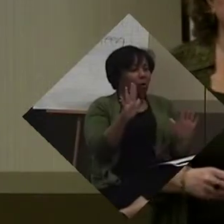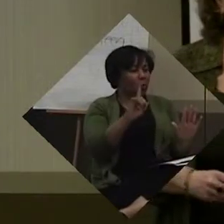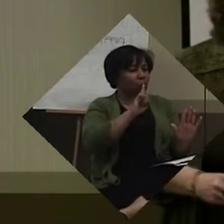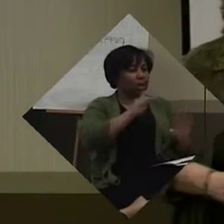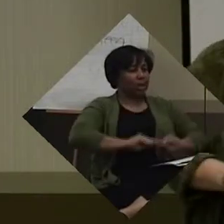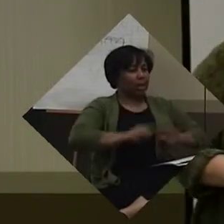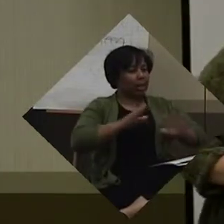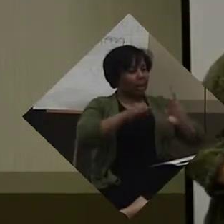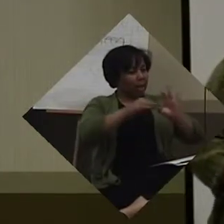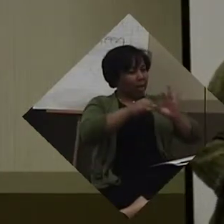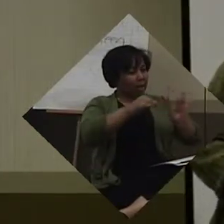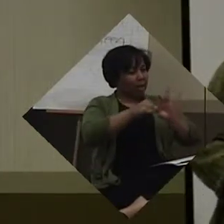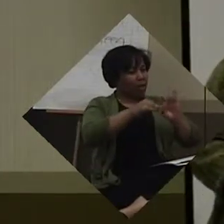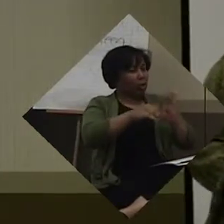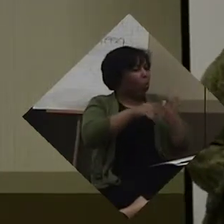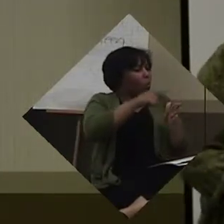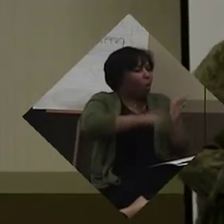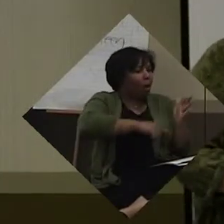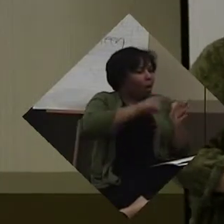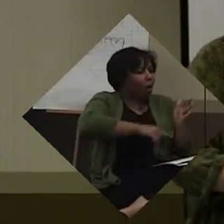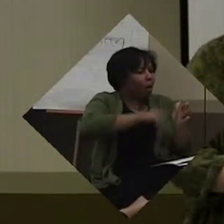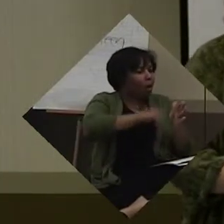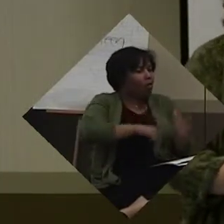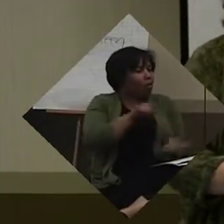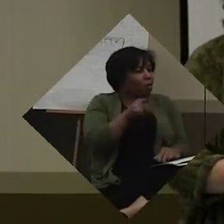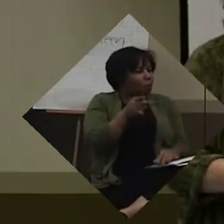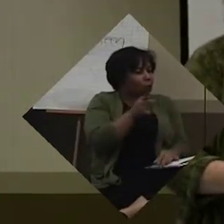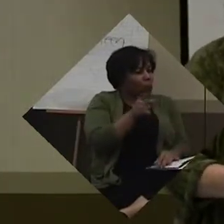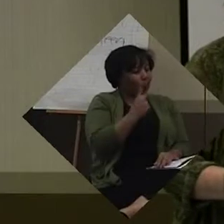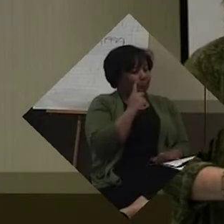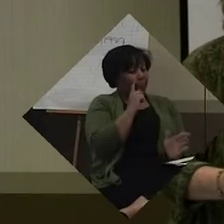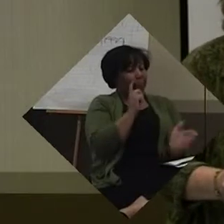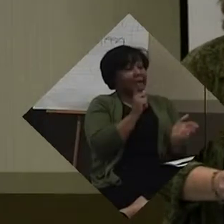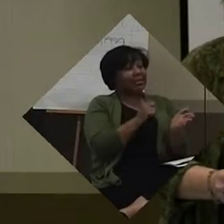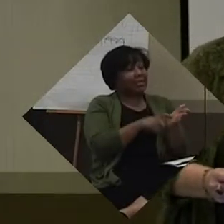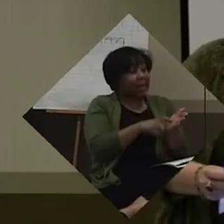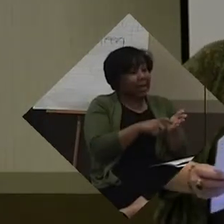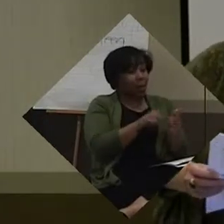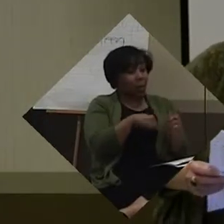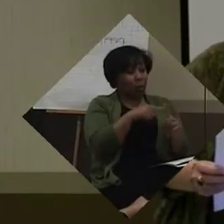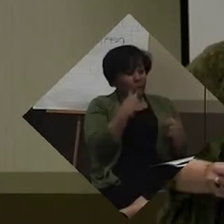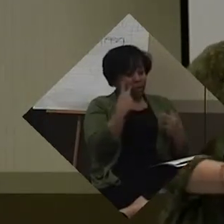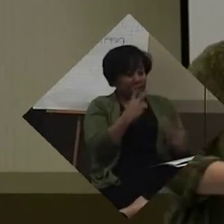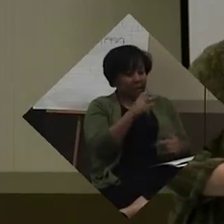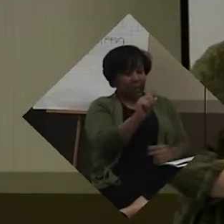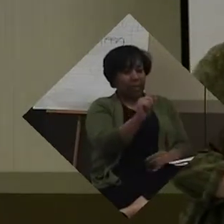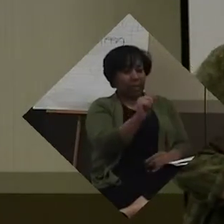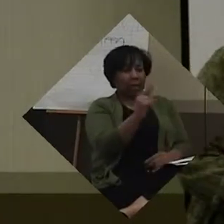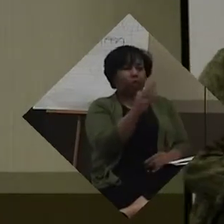clear explanation of what it is you will be seeing when you see a tantrum.